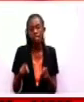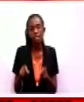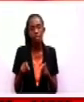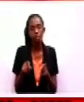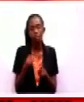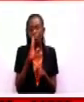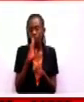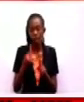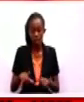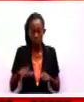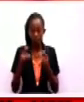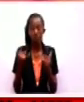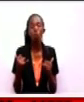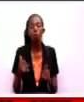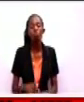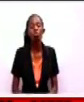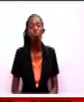kuwa Hai kuf Kia